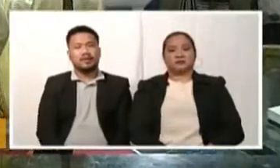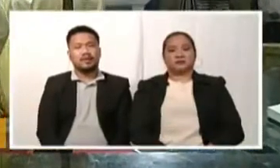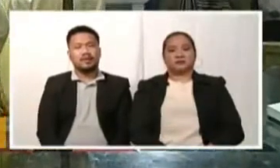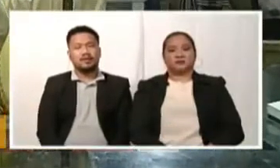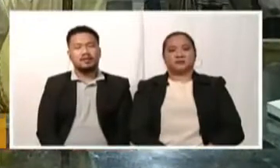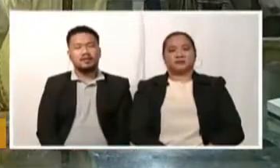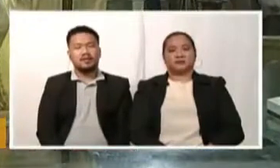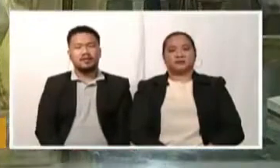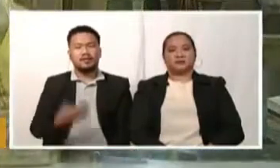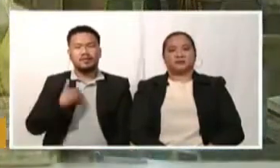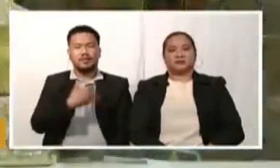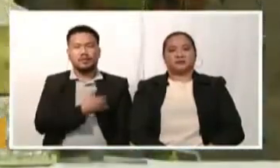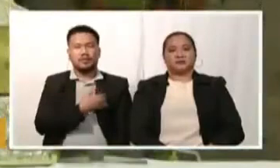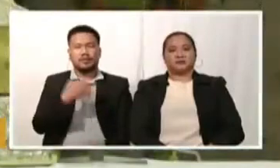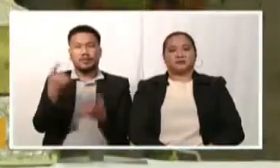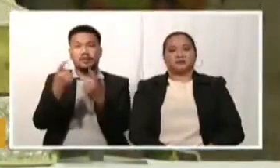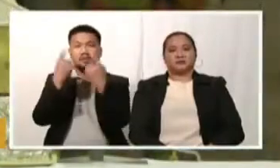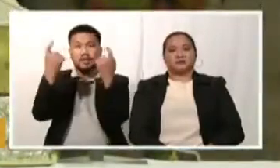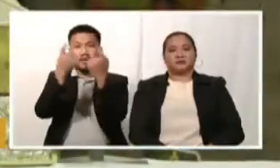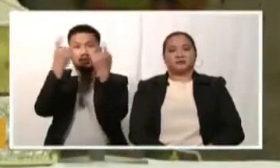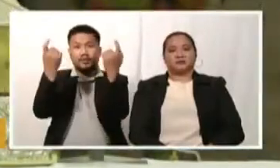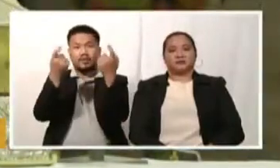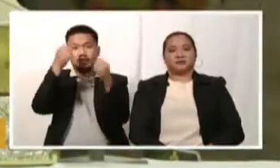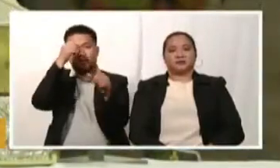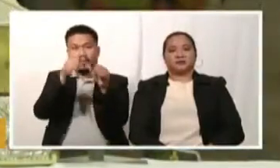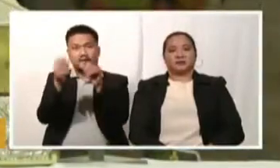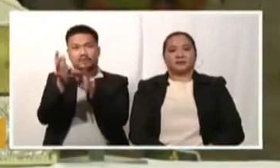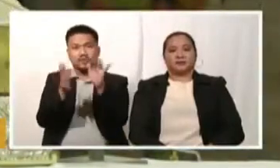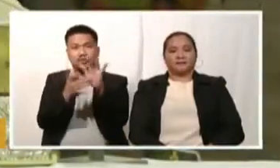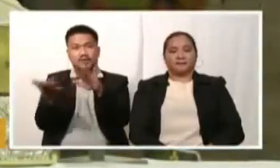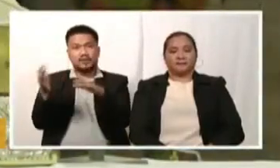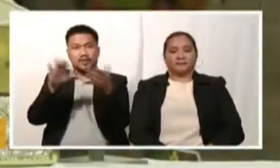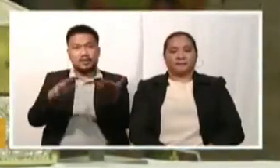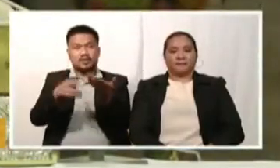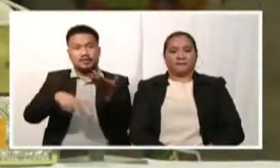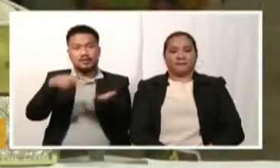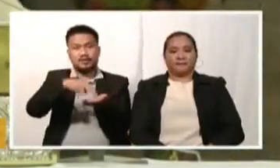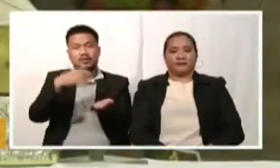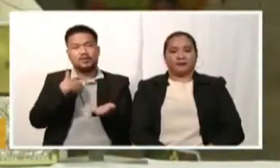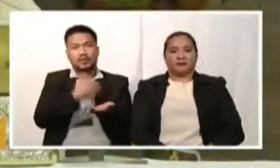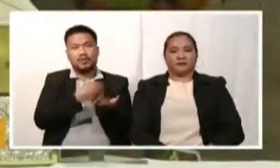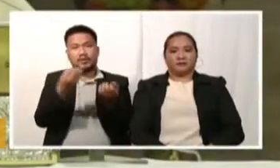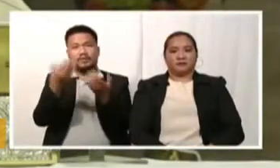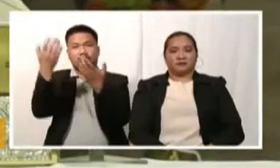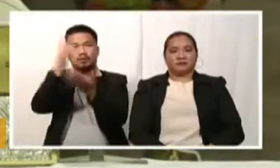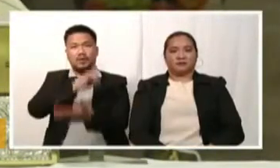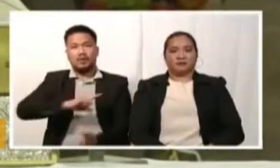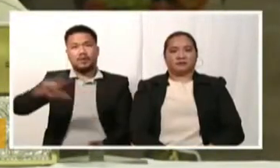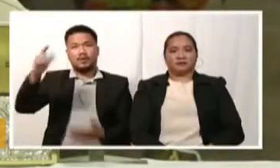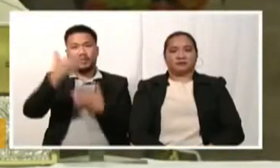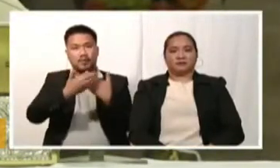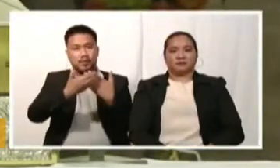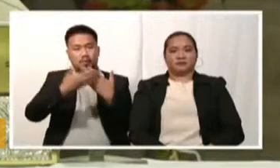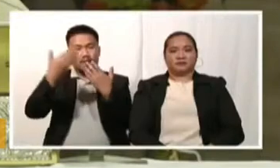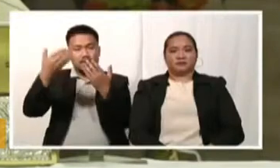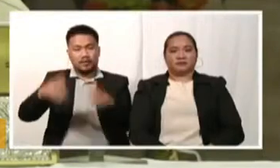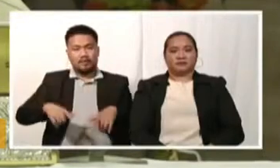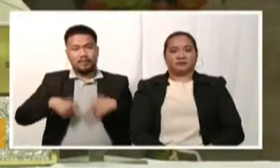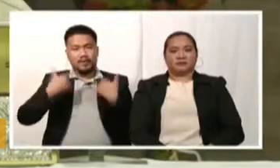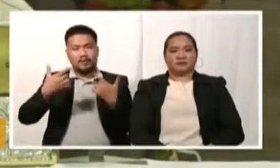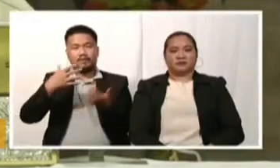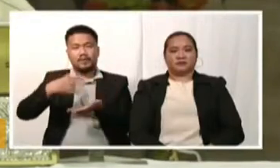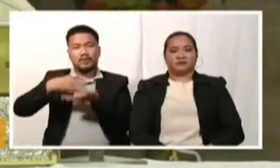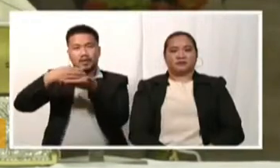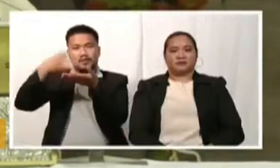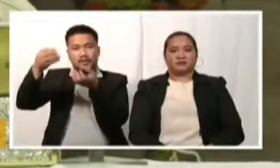Therefore, as we celebrate the memorial of his death and resurrection, we offer you, Lord, the bread of life and the chalice